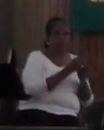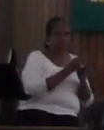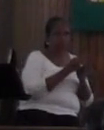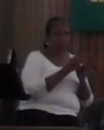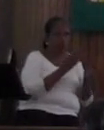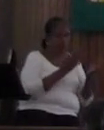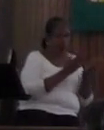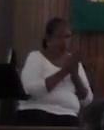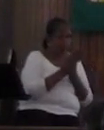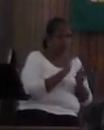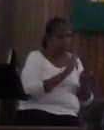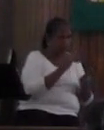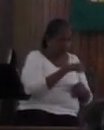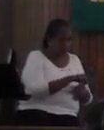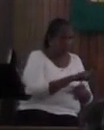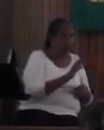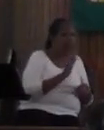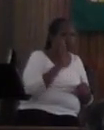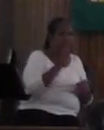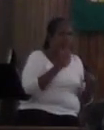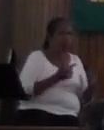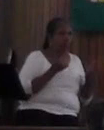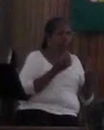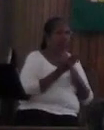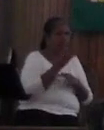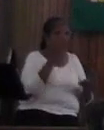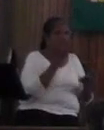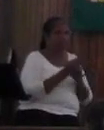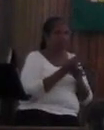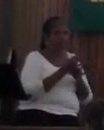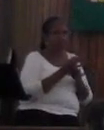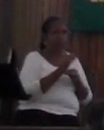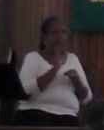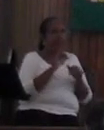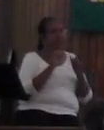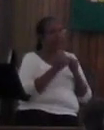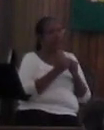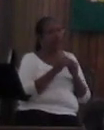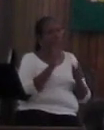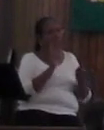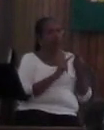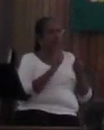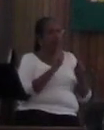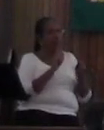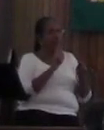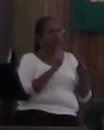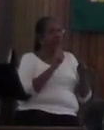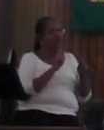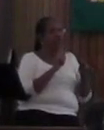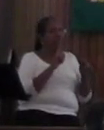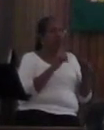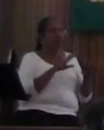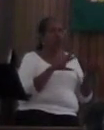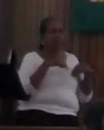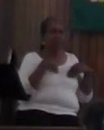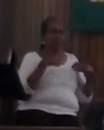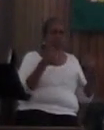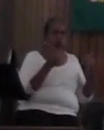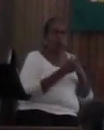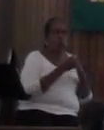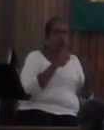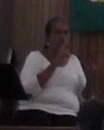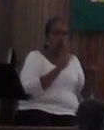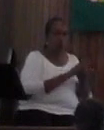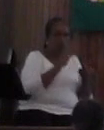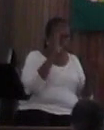live by faith. That's the premise upon which a man enters the new covenant. But what's so